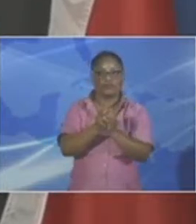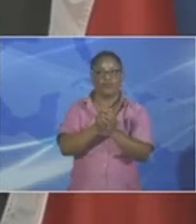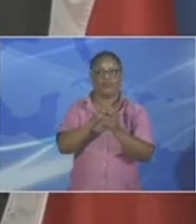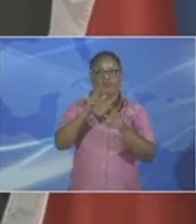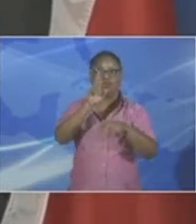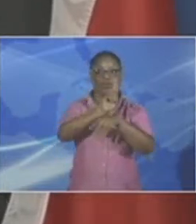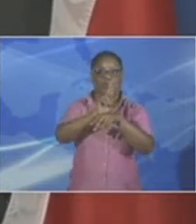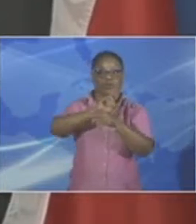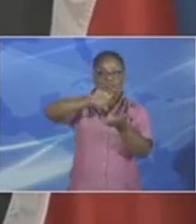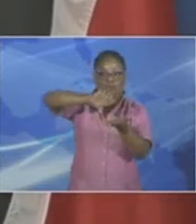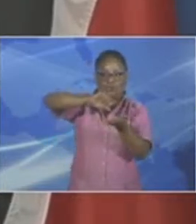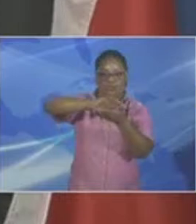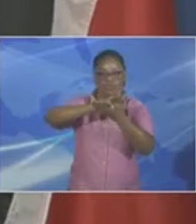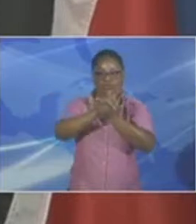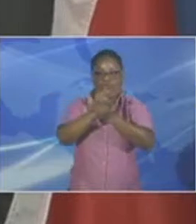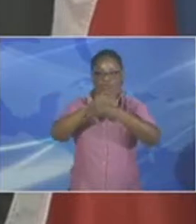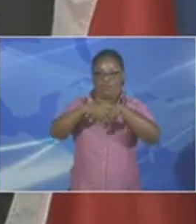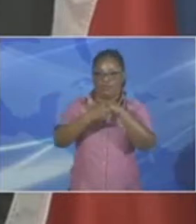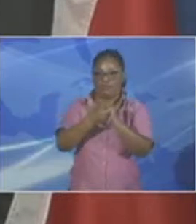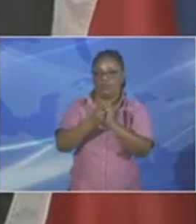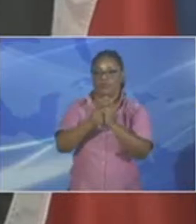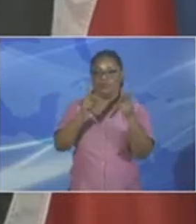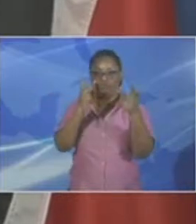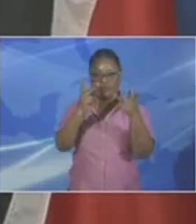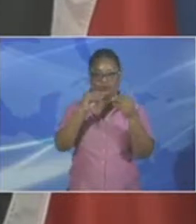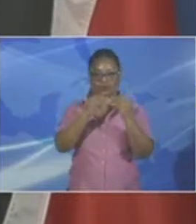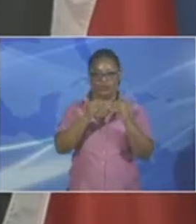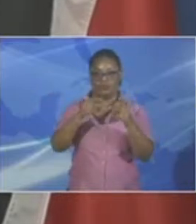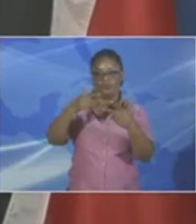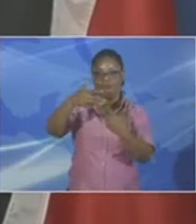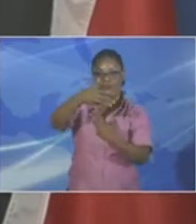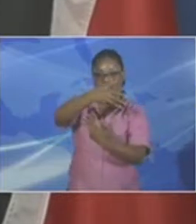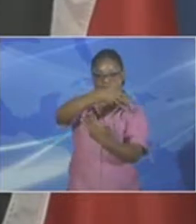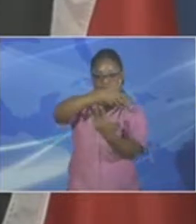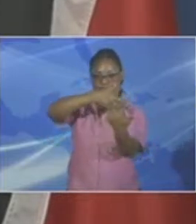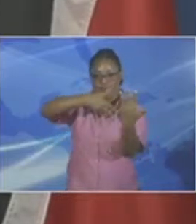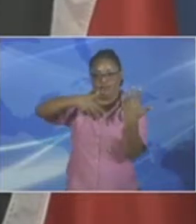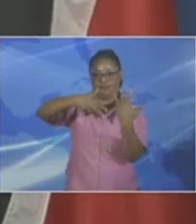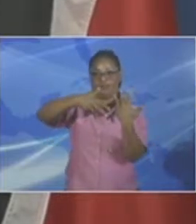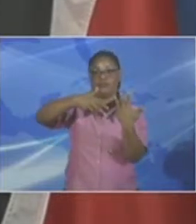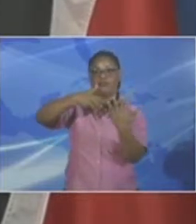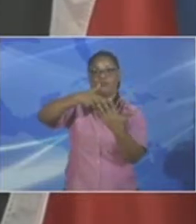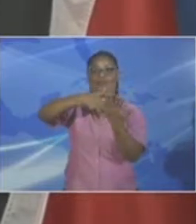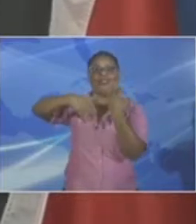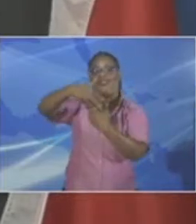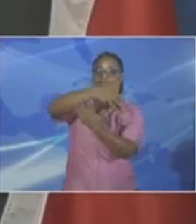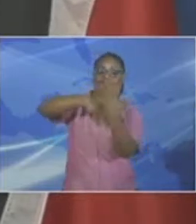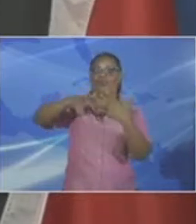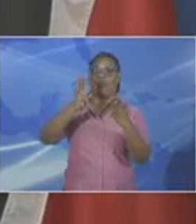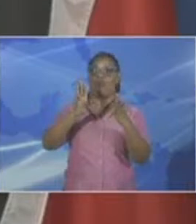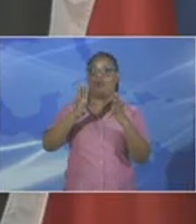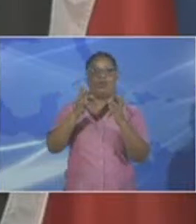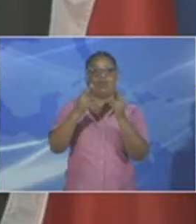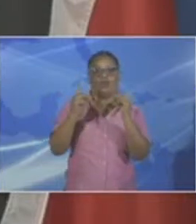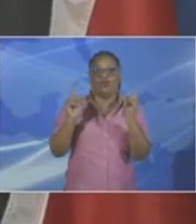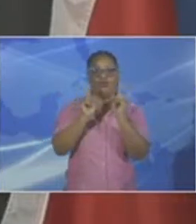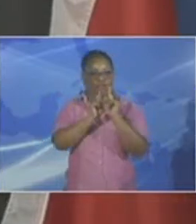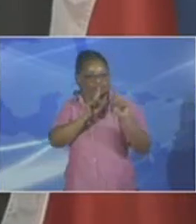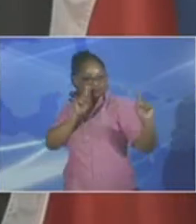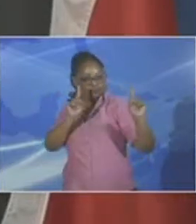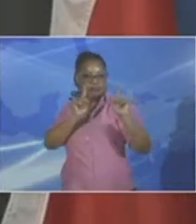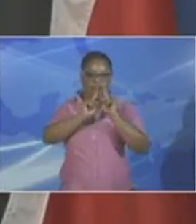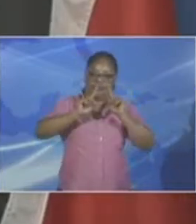course, mixing but with some certain amount of responsibility. Right? If we do those things,